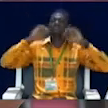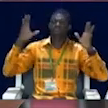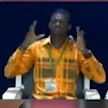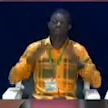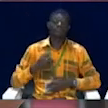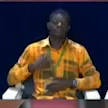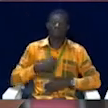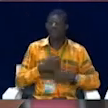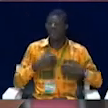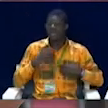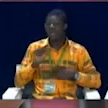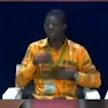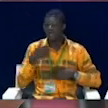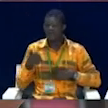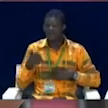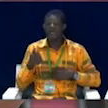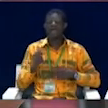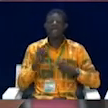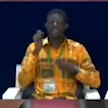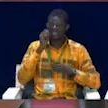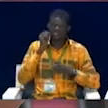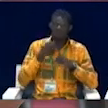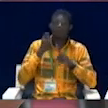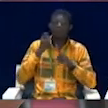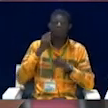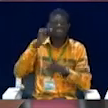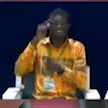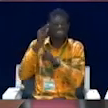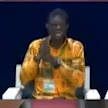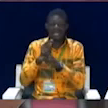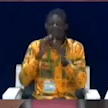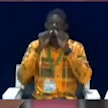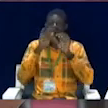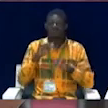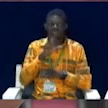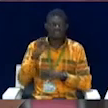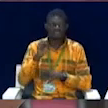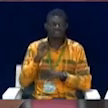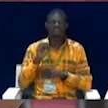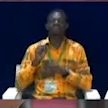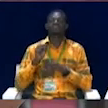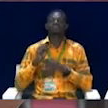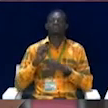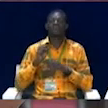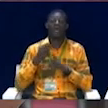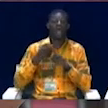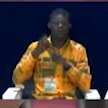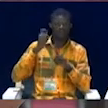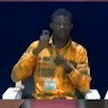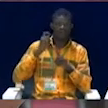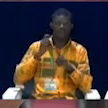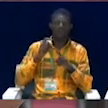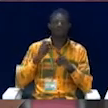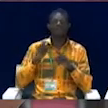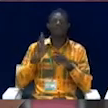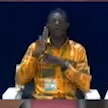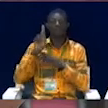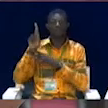We have another testimony from Sister Blessing Ehiedu from the United